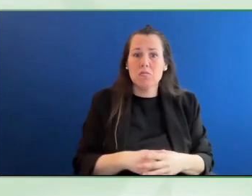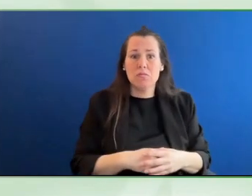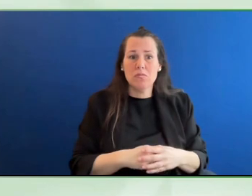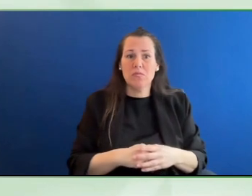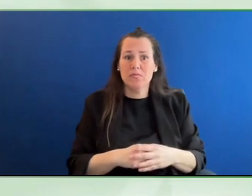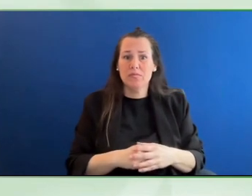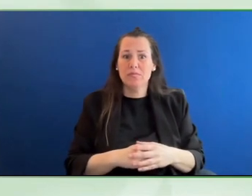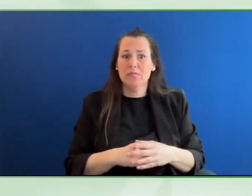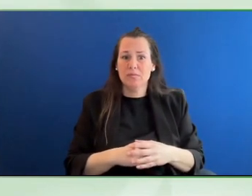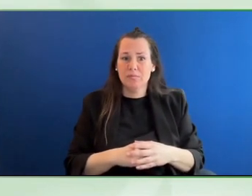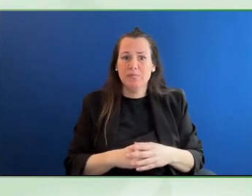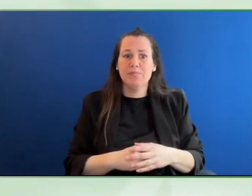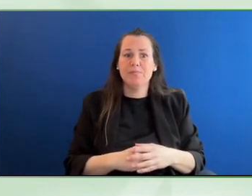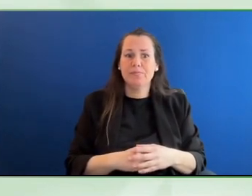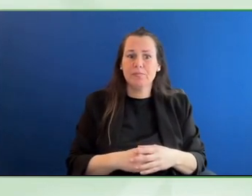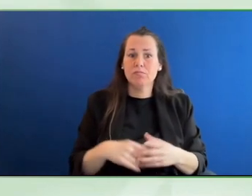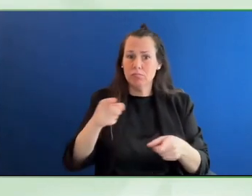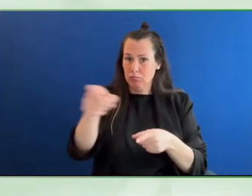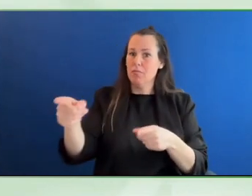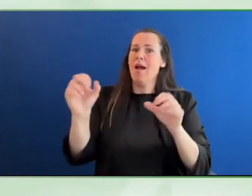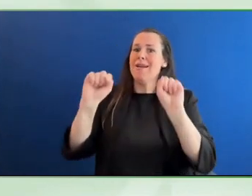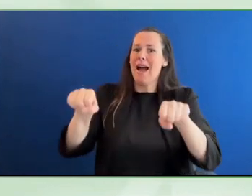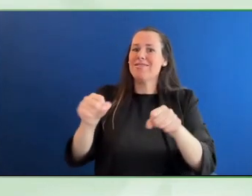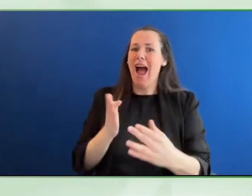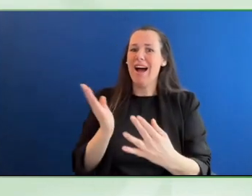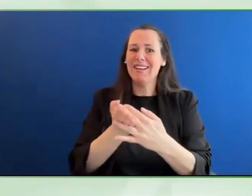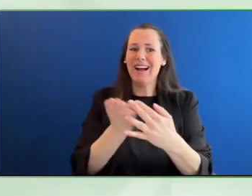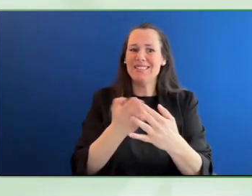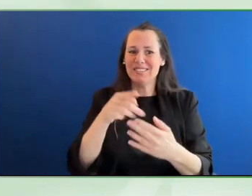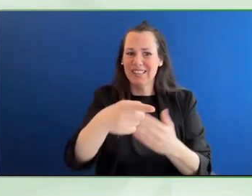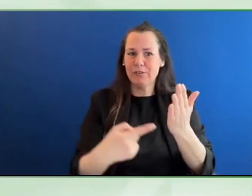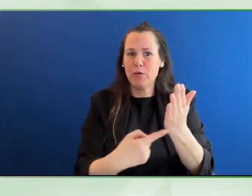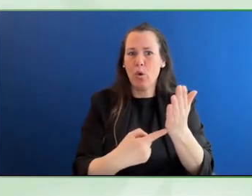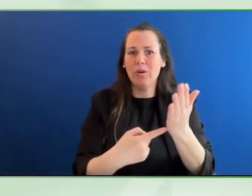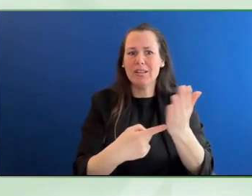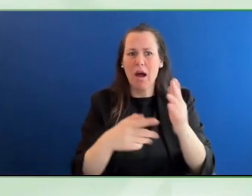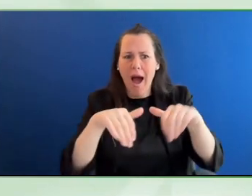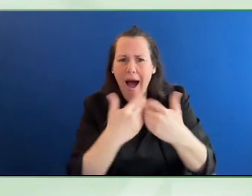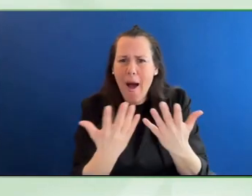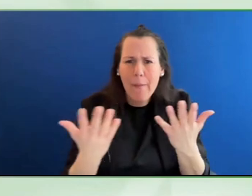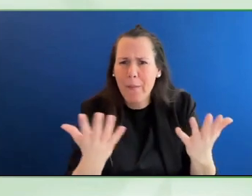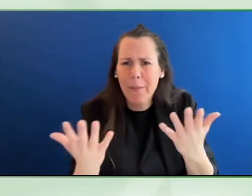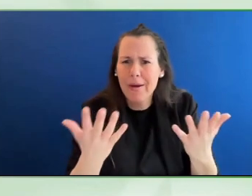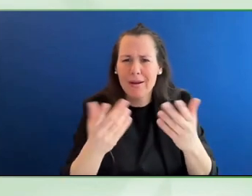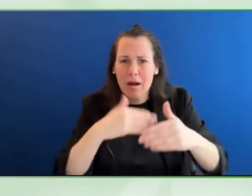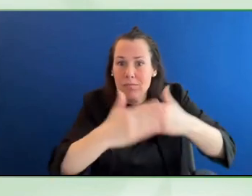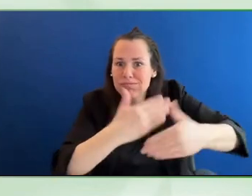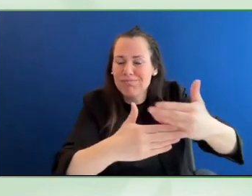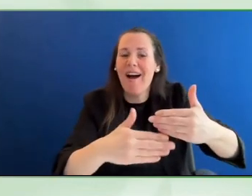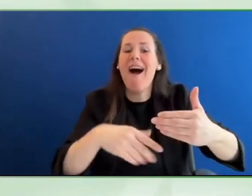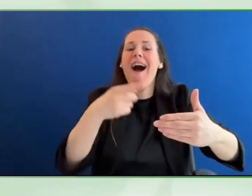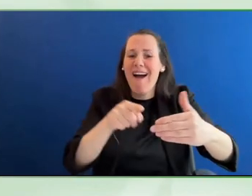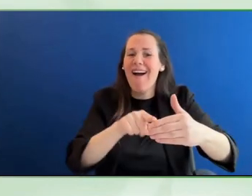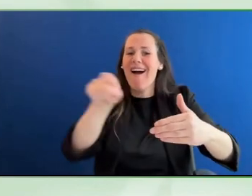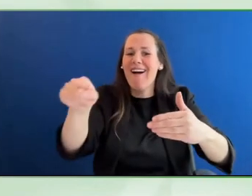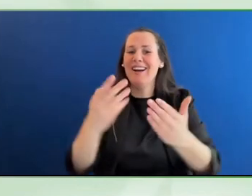now? Is it only in the US? Is it worldwide? How many schools or institutions have already implemented Morphic? And what is your